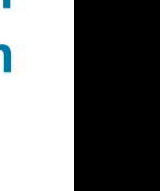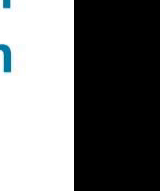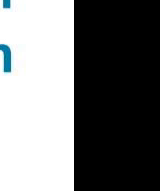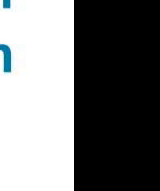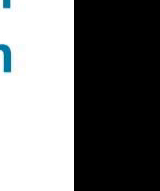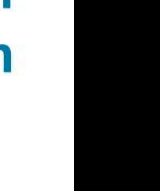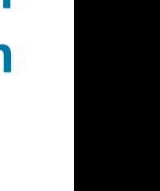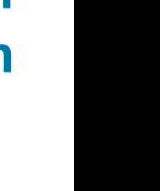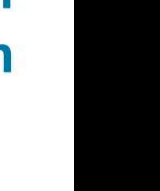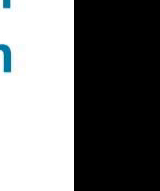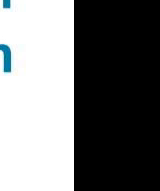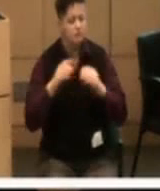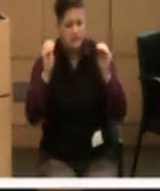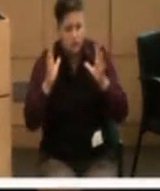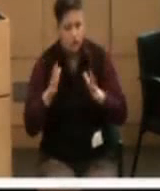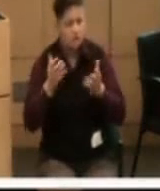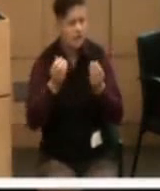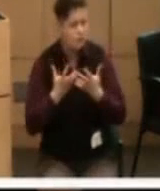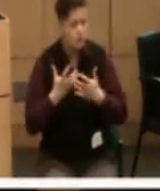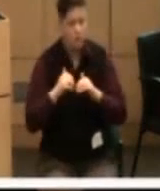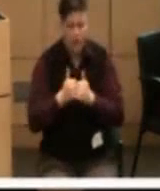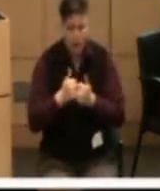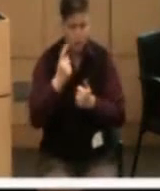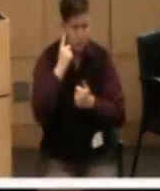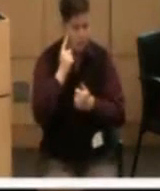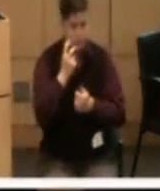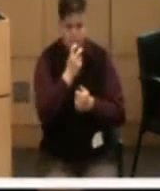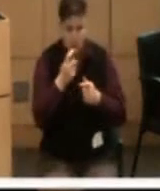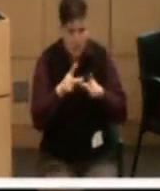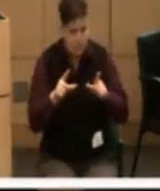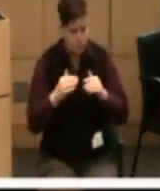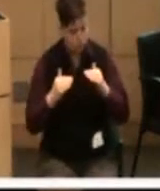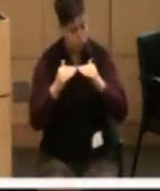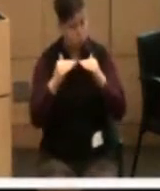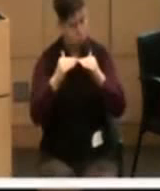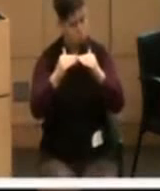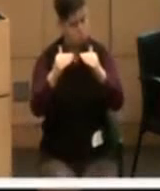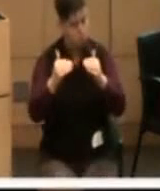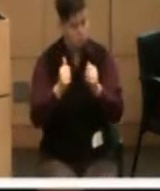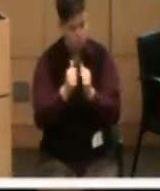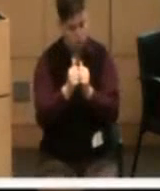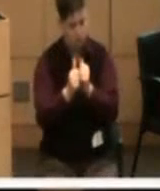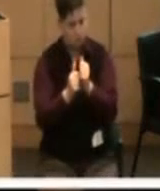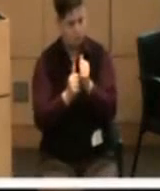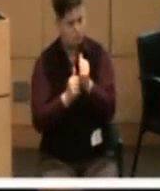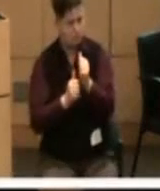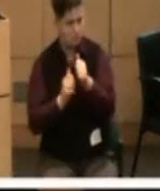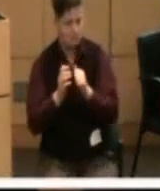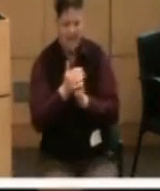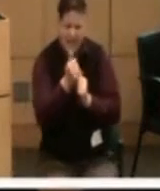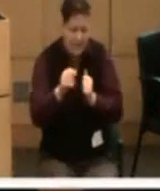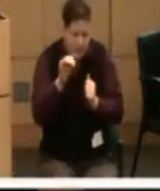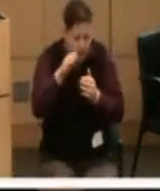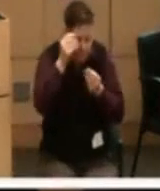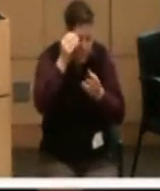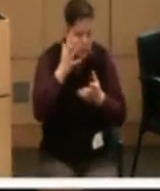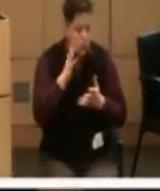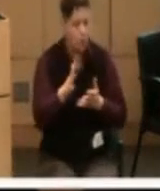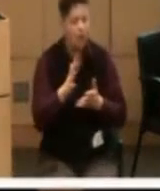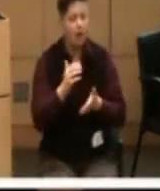doing developmentally? How do you think their speech and language, is it on track? Any of that information might drive further recommendations from